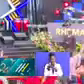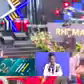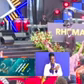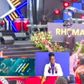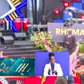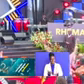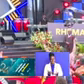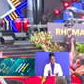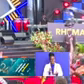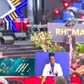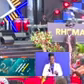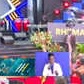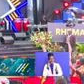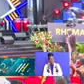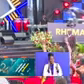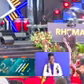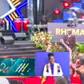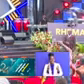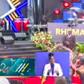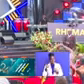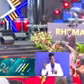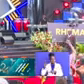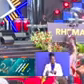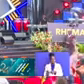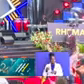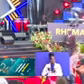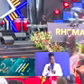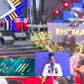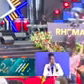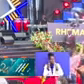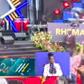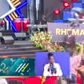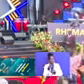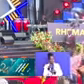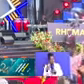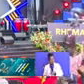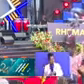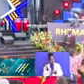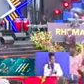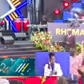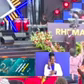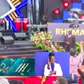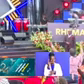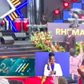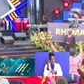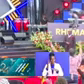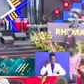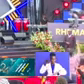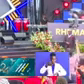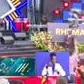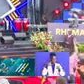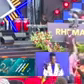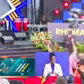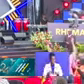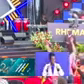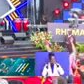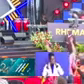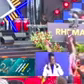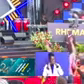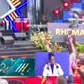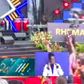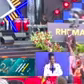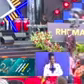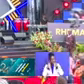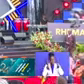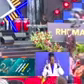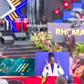Jesus I don't care if you are the least in your family you are rising above every limitation clap